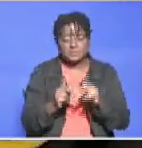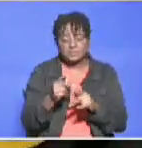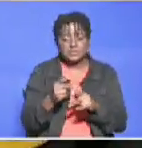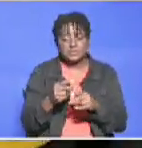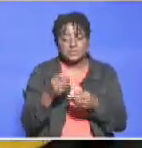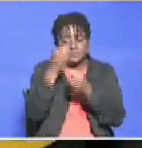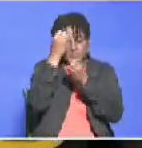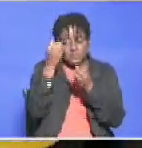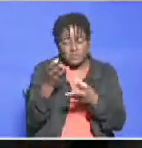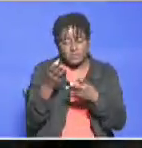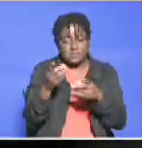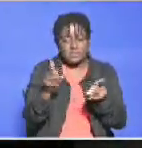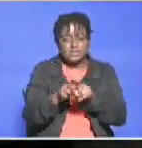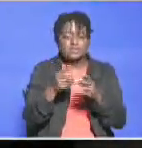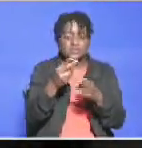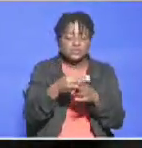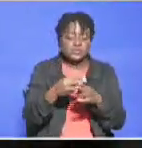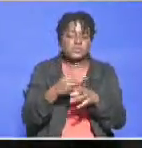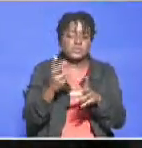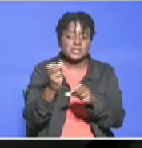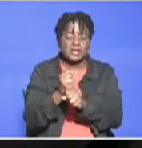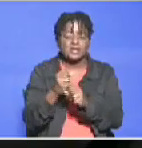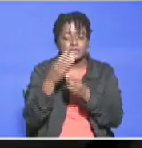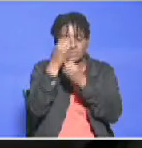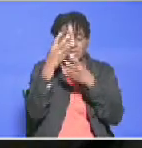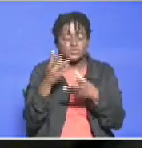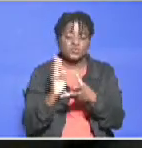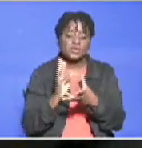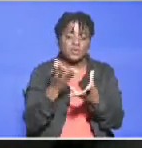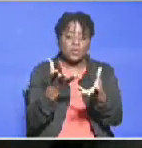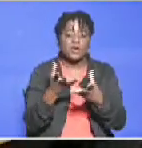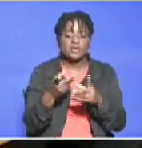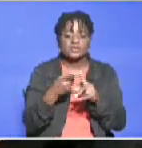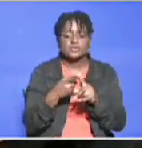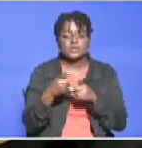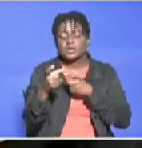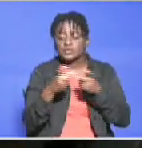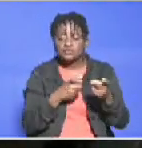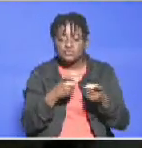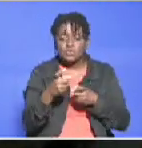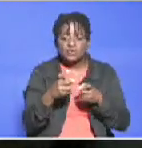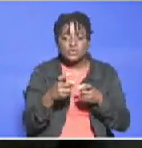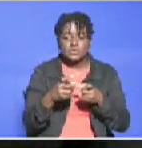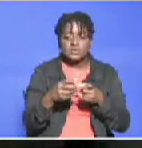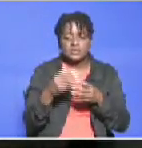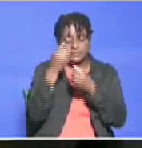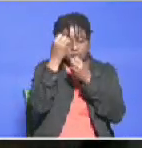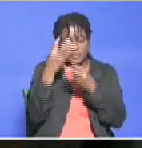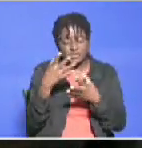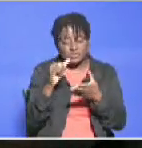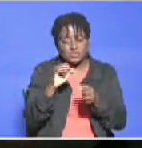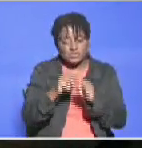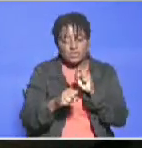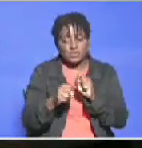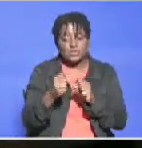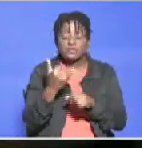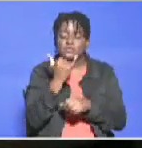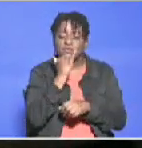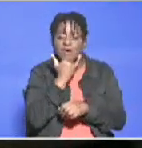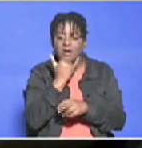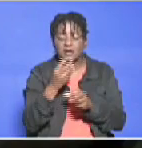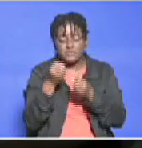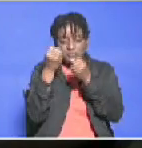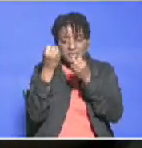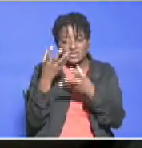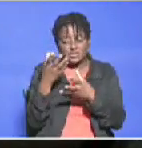information. Mm-hmm. We want to be able to control the narrative so that erroneous information doesn't get out to the public. Mm-hmm. So we will definitely keep you posted once we're